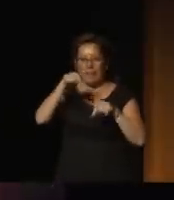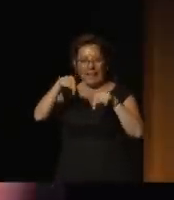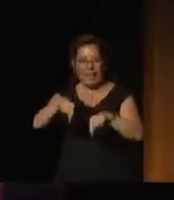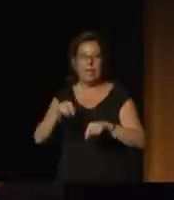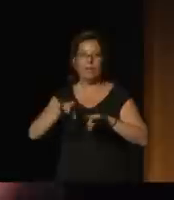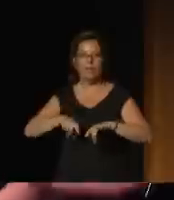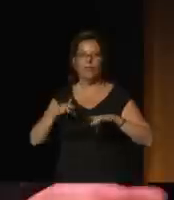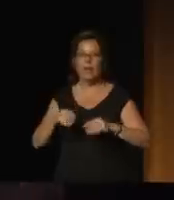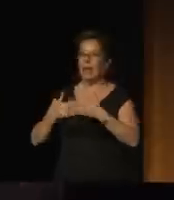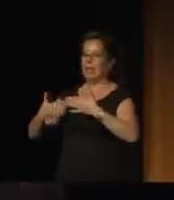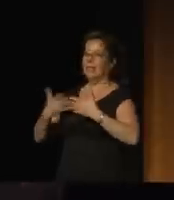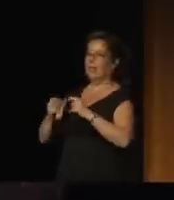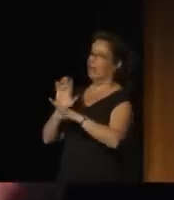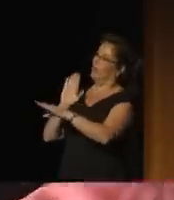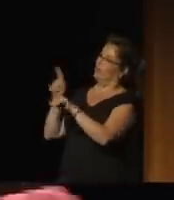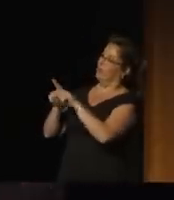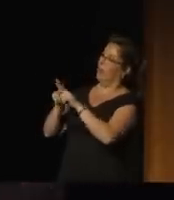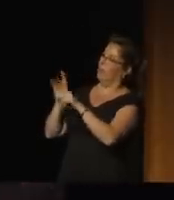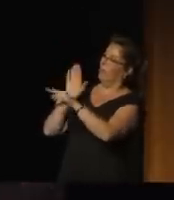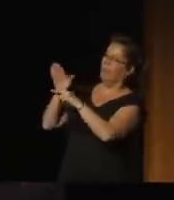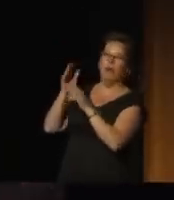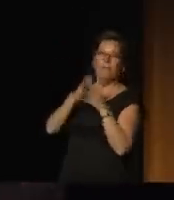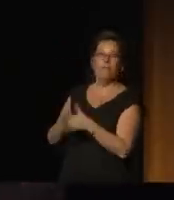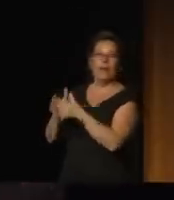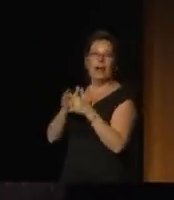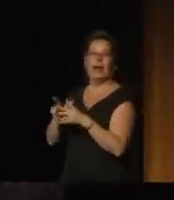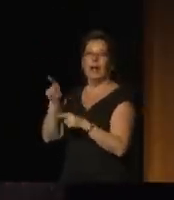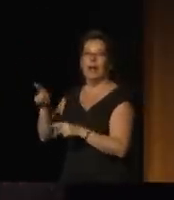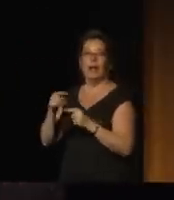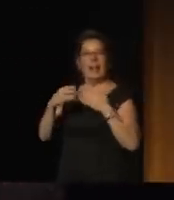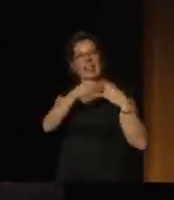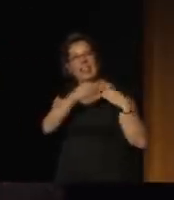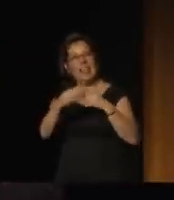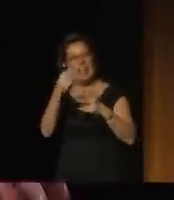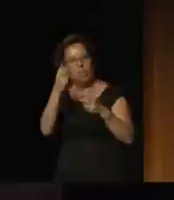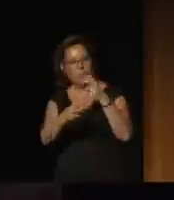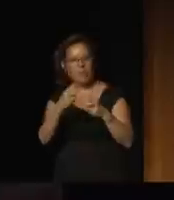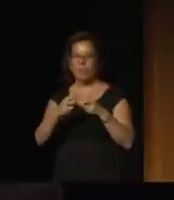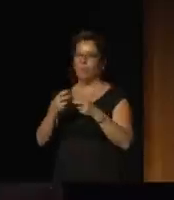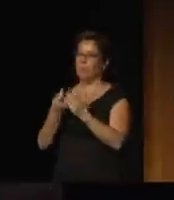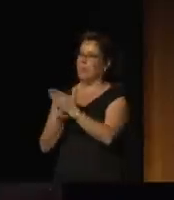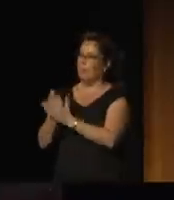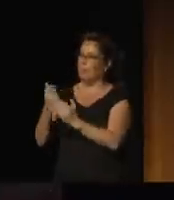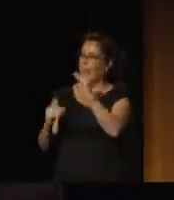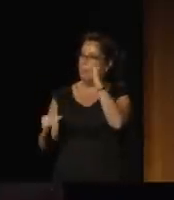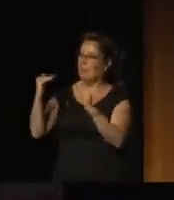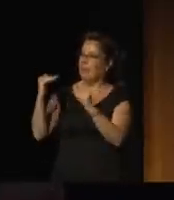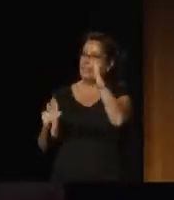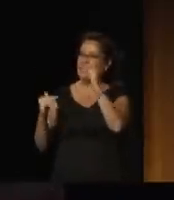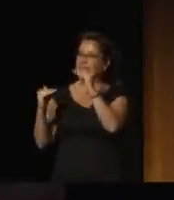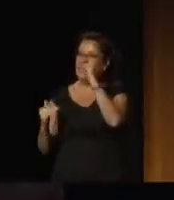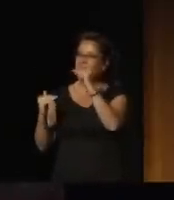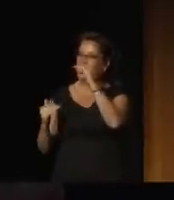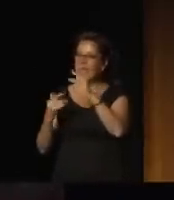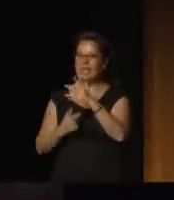same issues that we're dealing with in workplaces across the US. We've got leadership issues, we've got pay parity issues, we've got